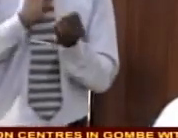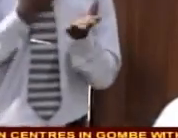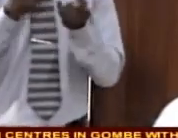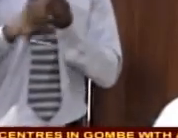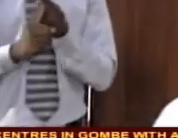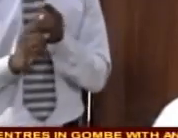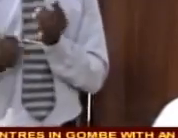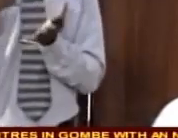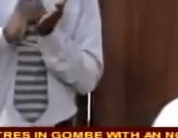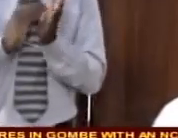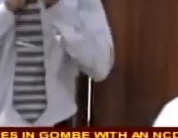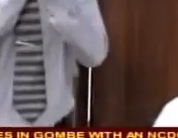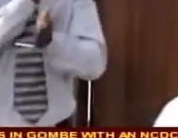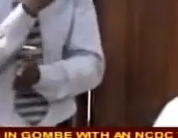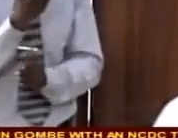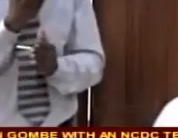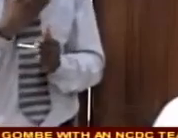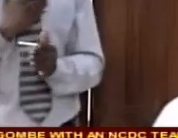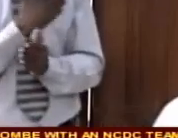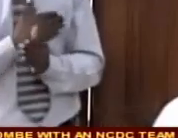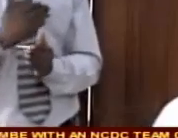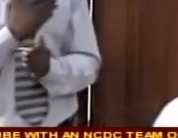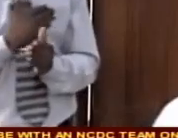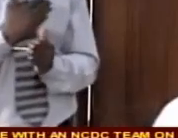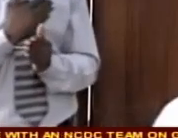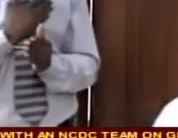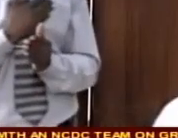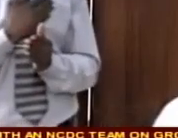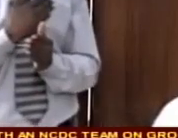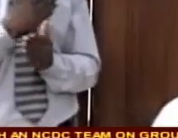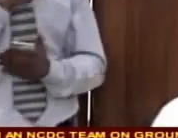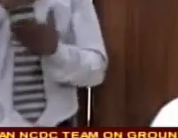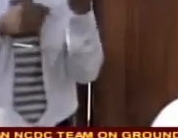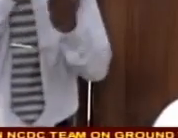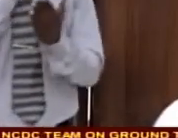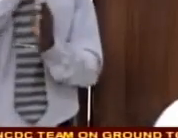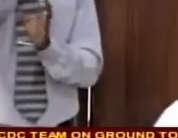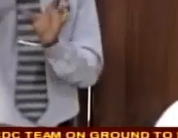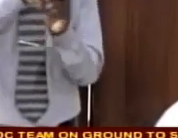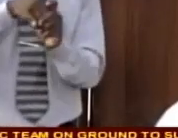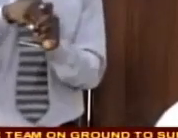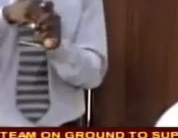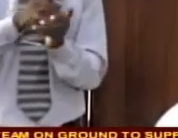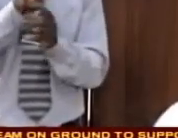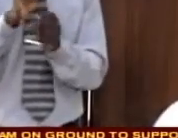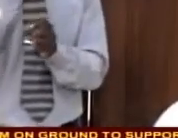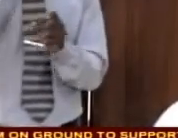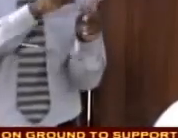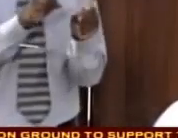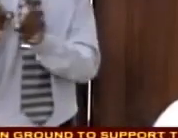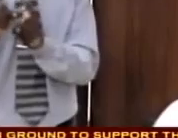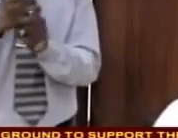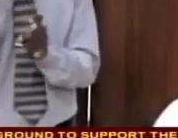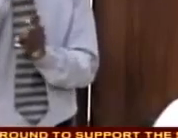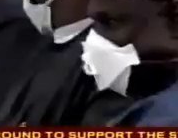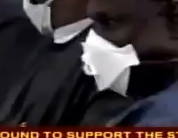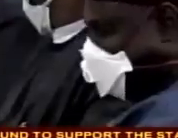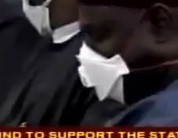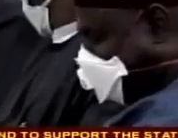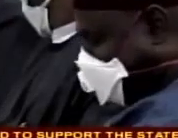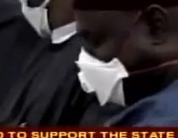you, sir, what's the composition of the reagents which is used for testing, and why is it impossible for it to be